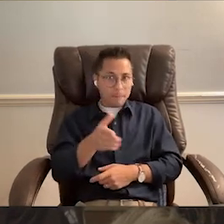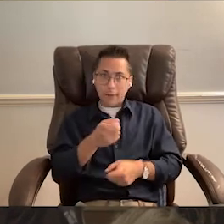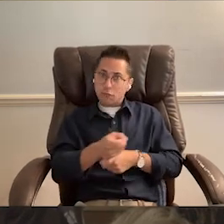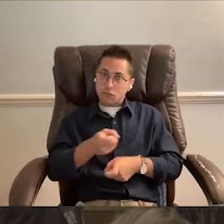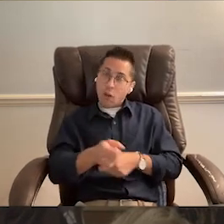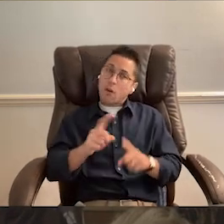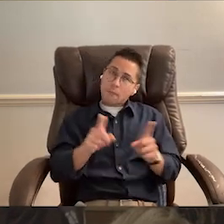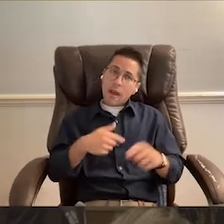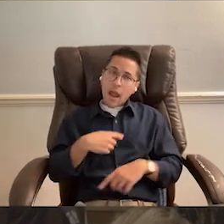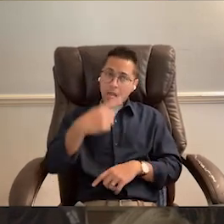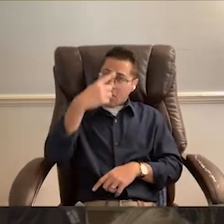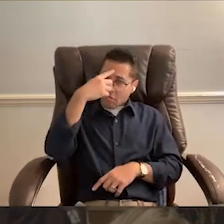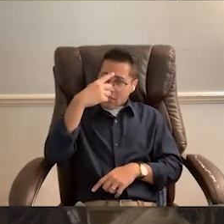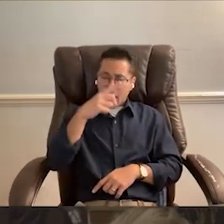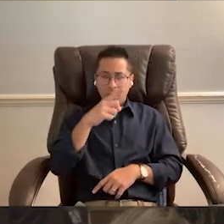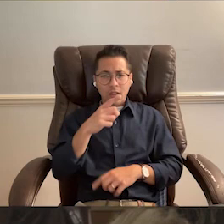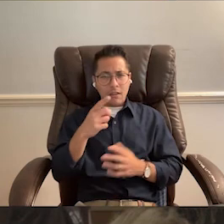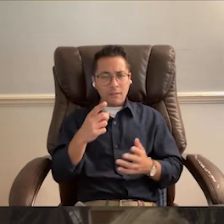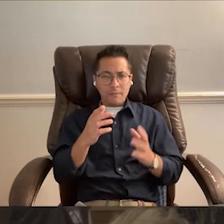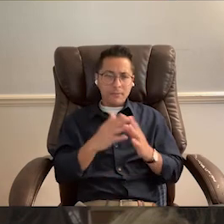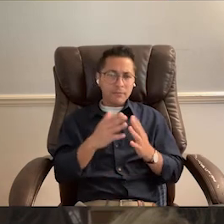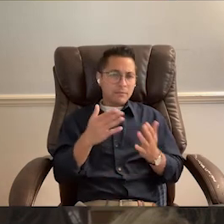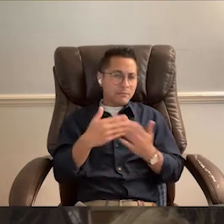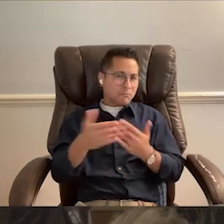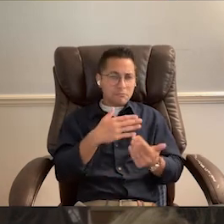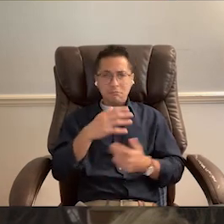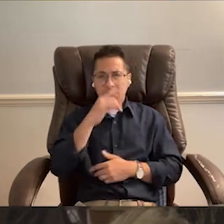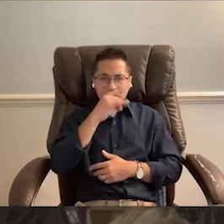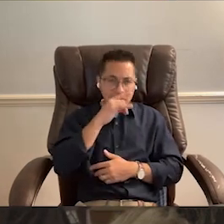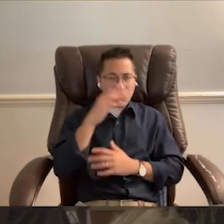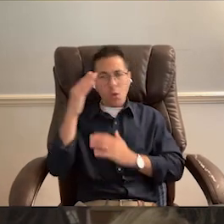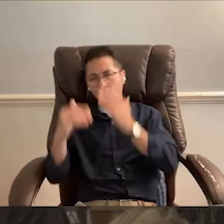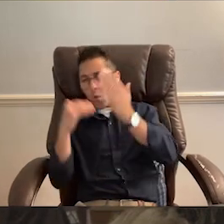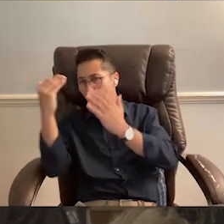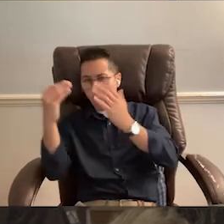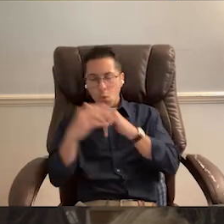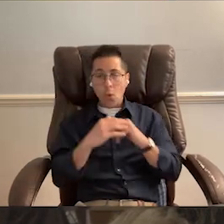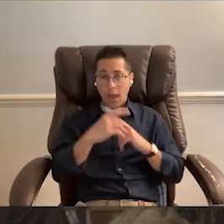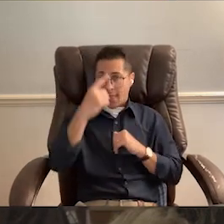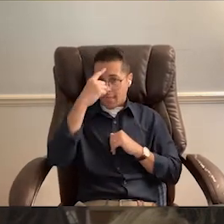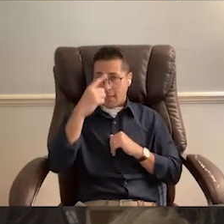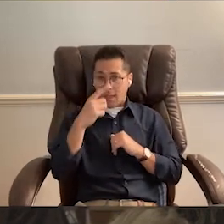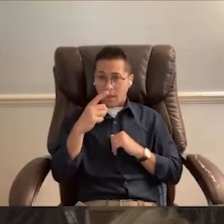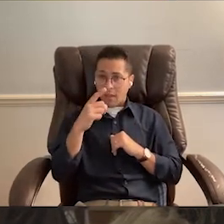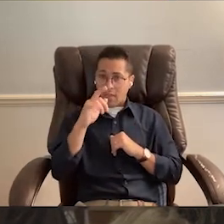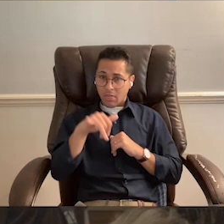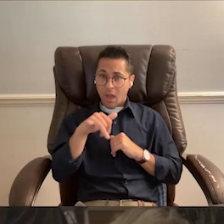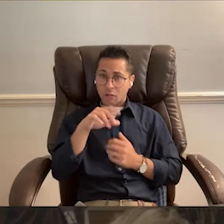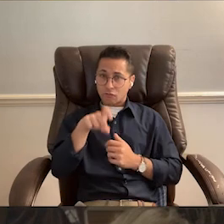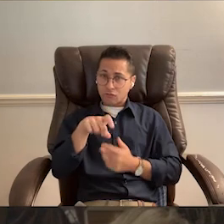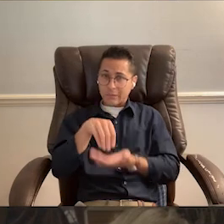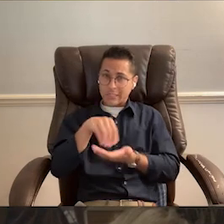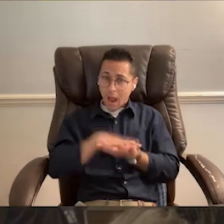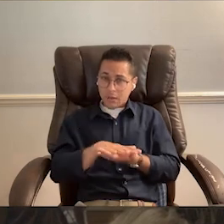talk jokingly. It's not a joke. It should not be a joke. And I think that whether it be a kid